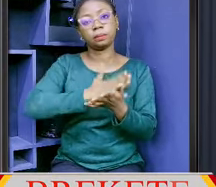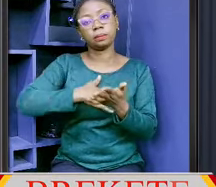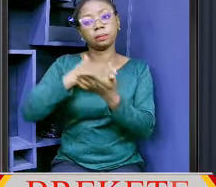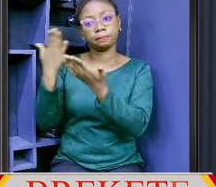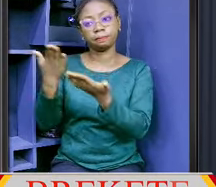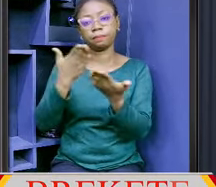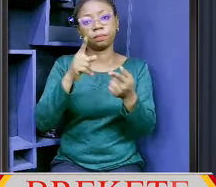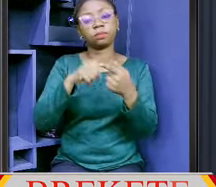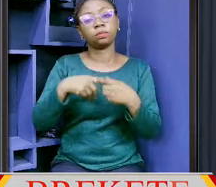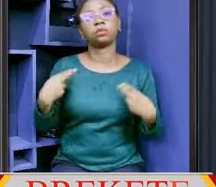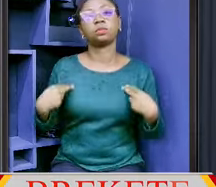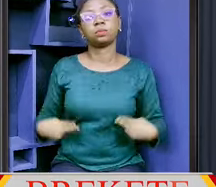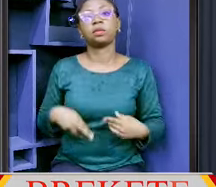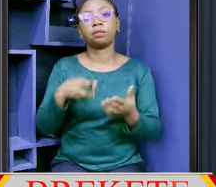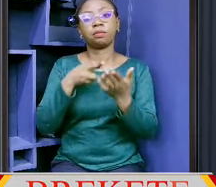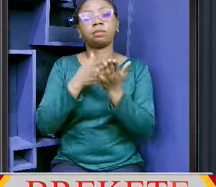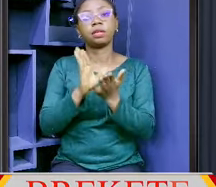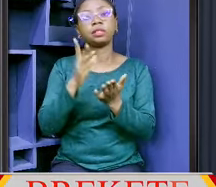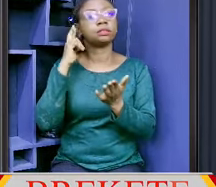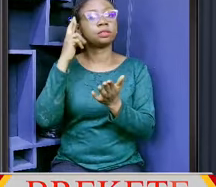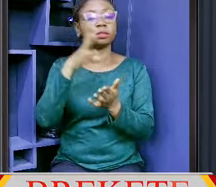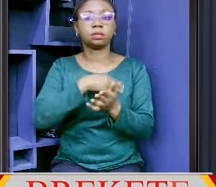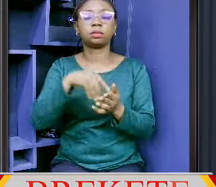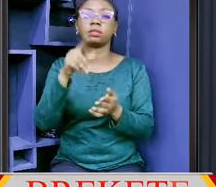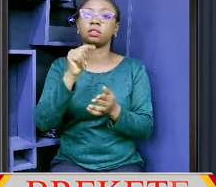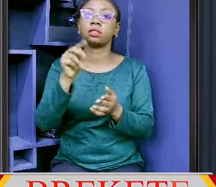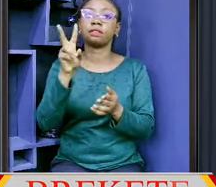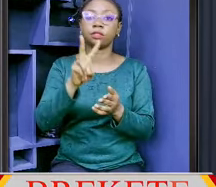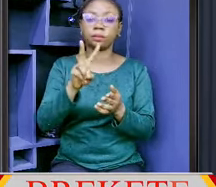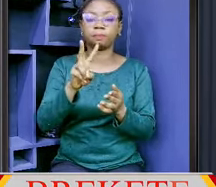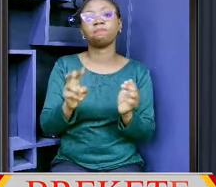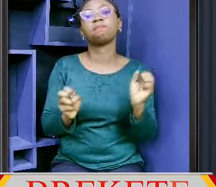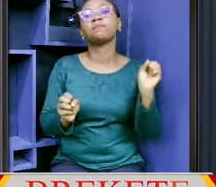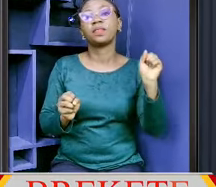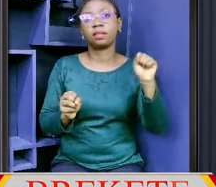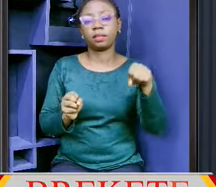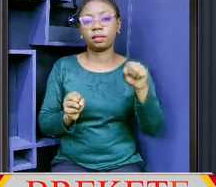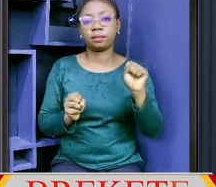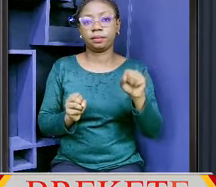it carry and come Human Rights Radio and Television. Yes,